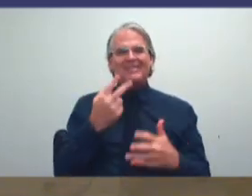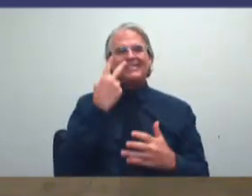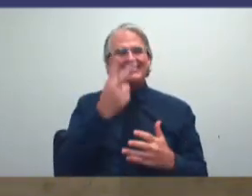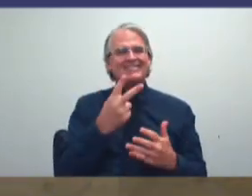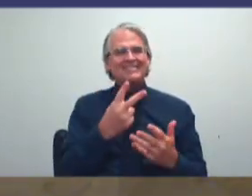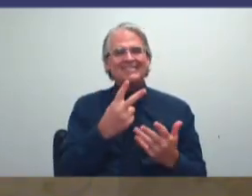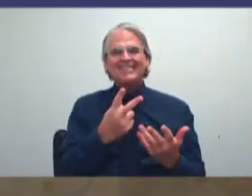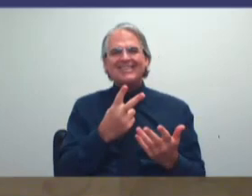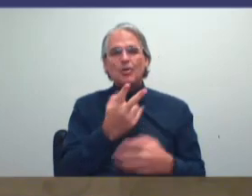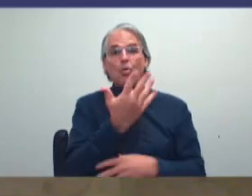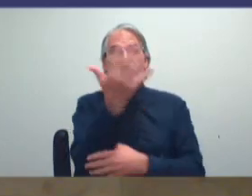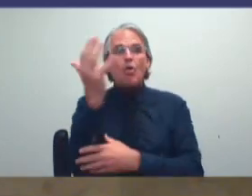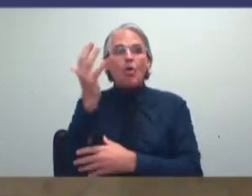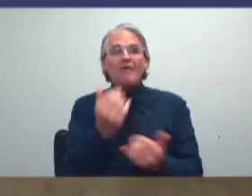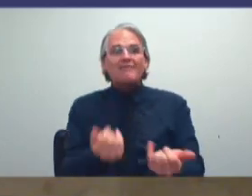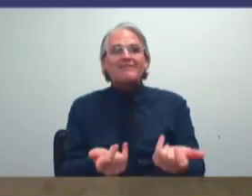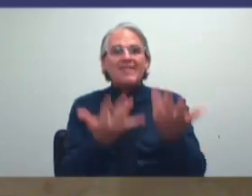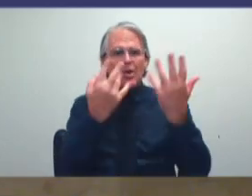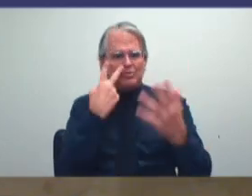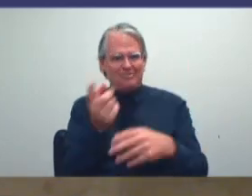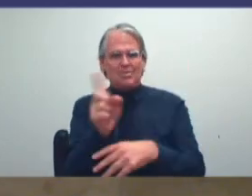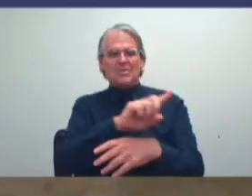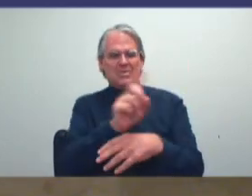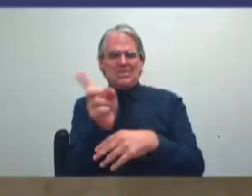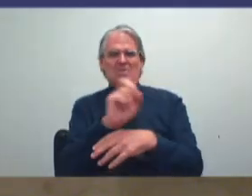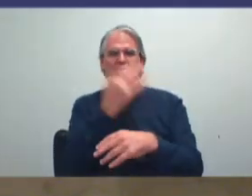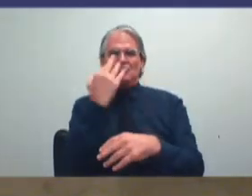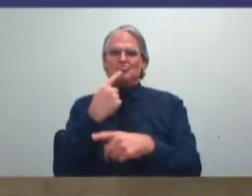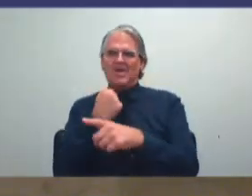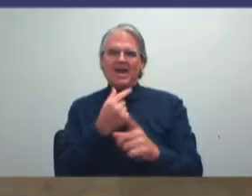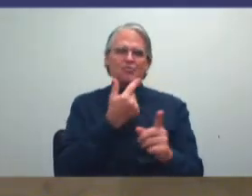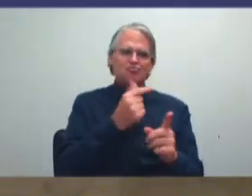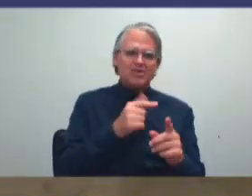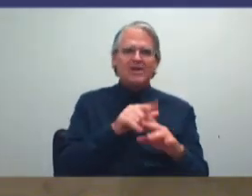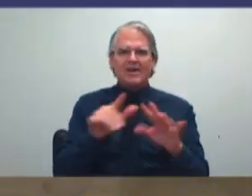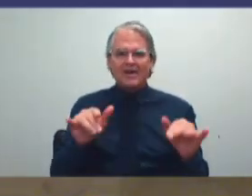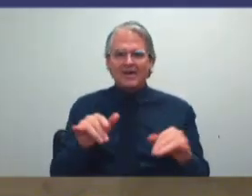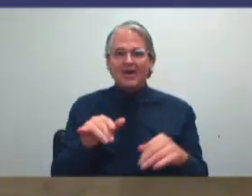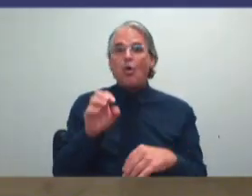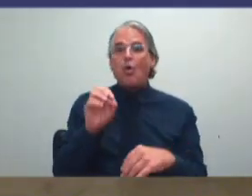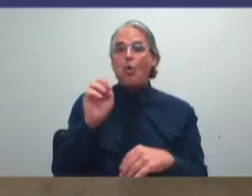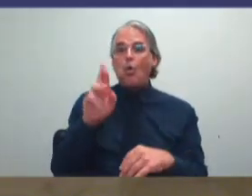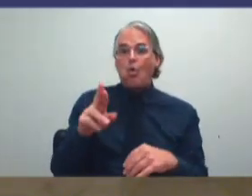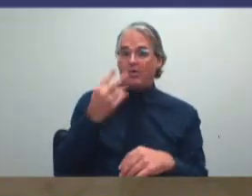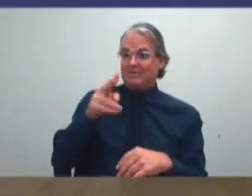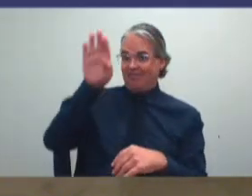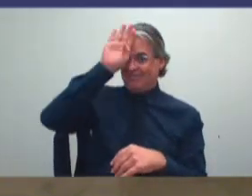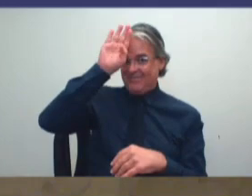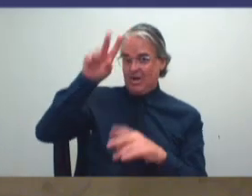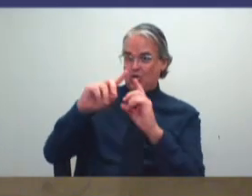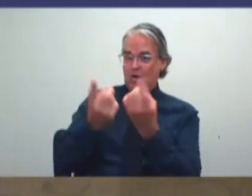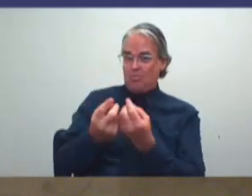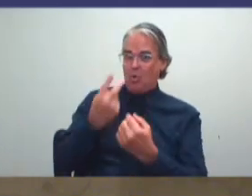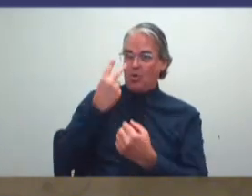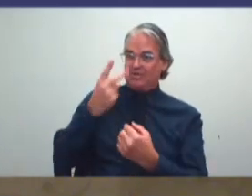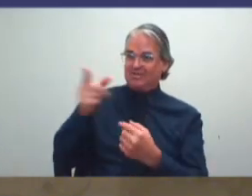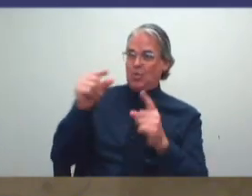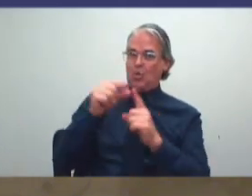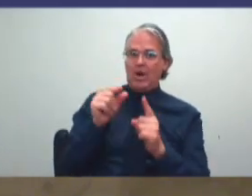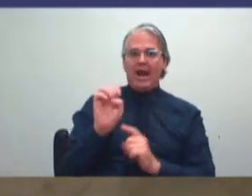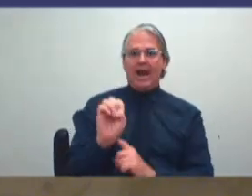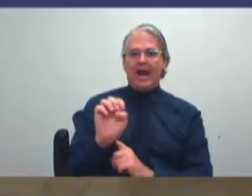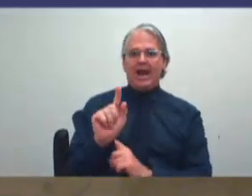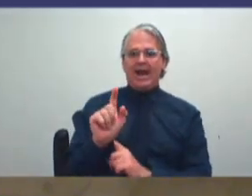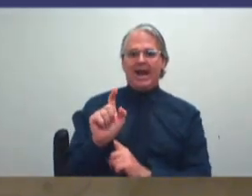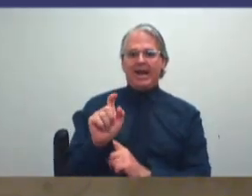When you see the word extreme posted outside the fire department, you understand that it's probably not a good idea to spark up the backyard fire